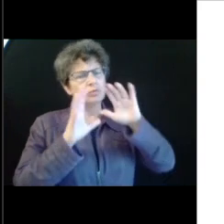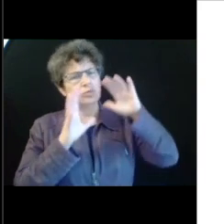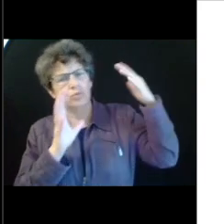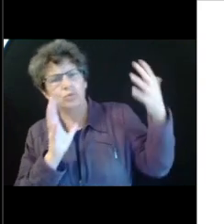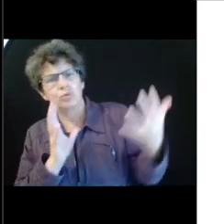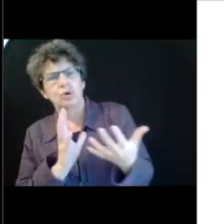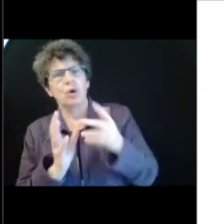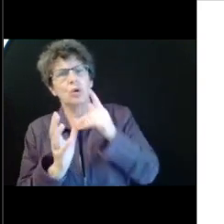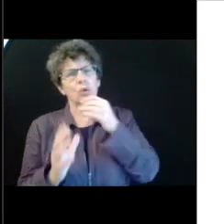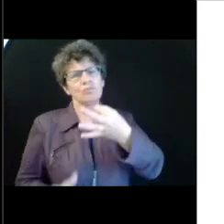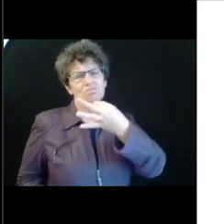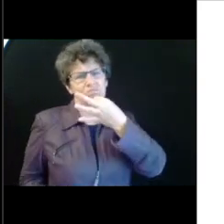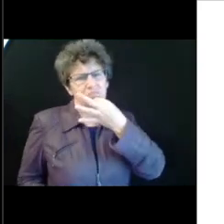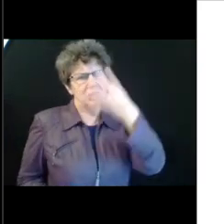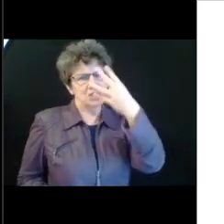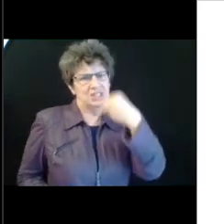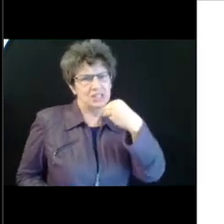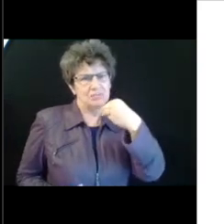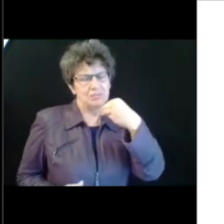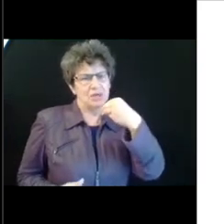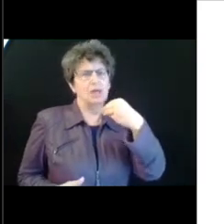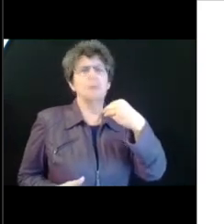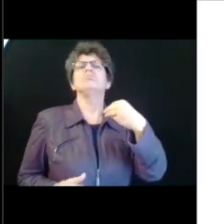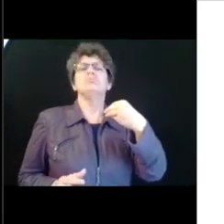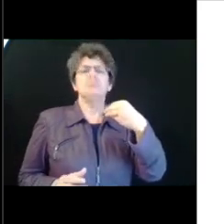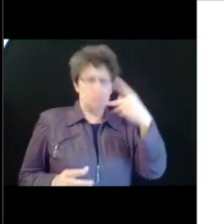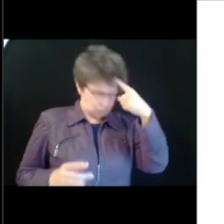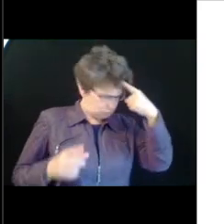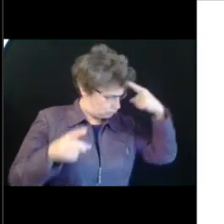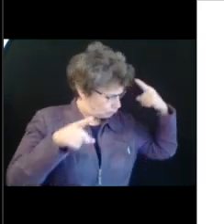not presenting any contentious science or anything